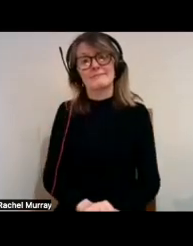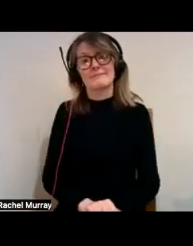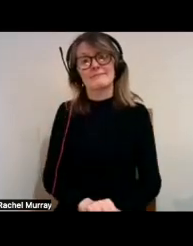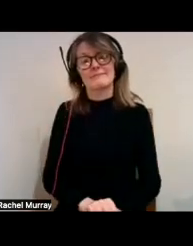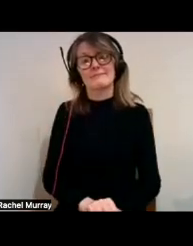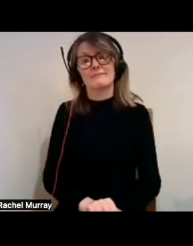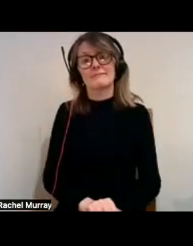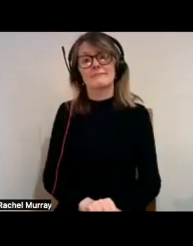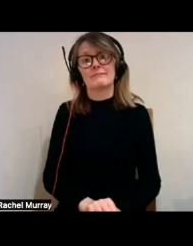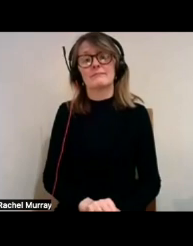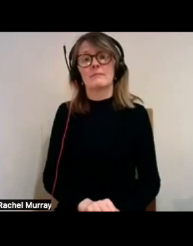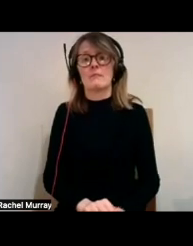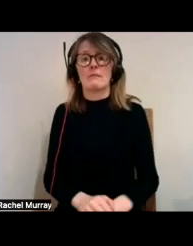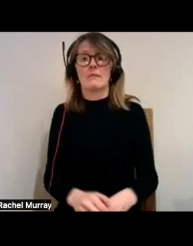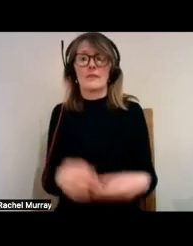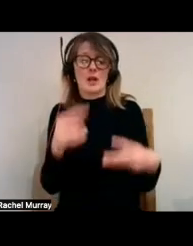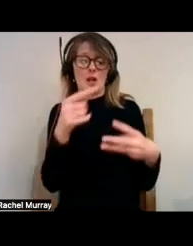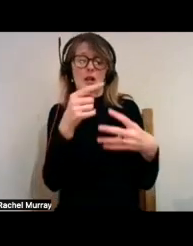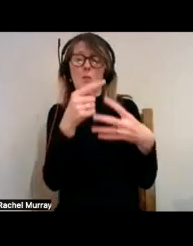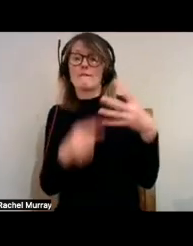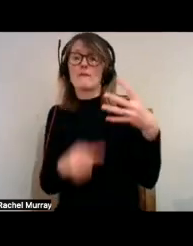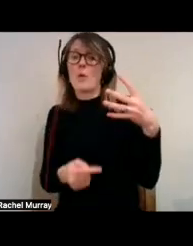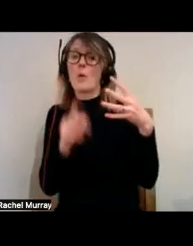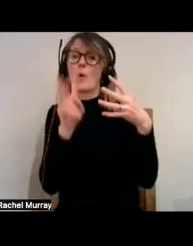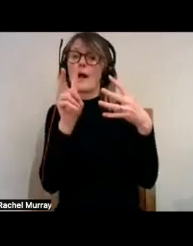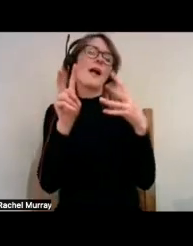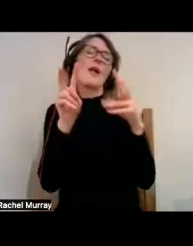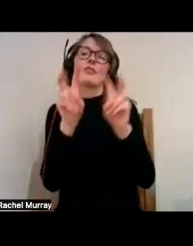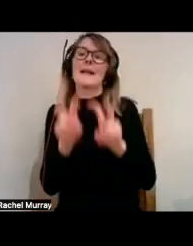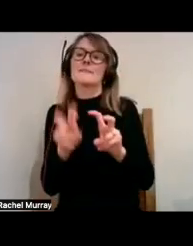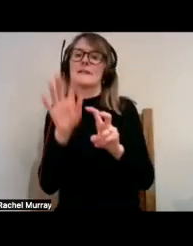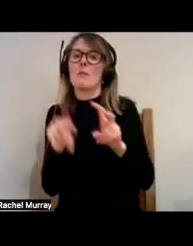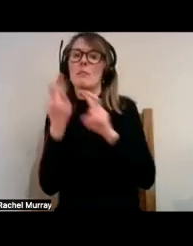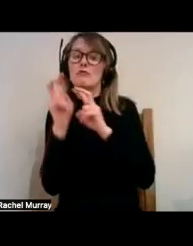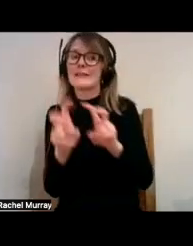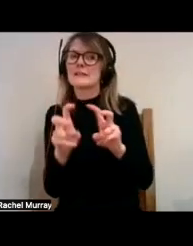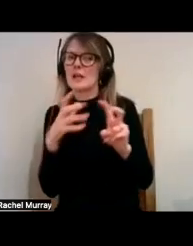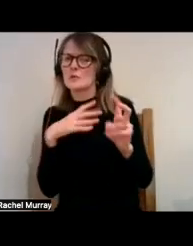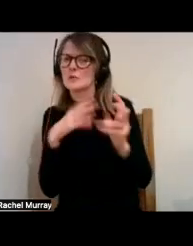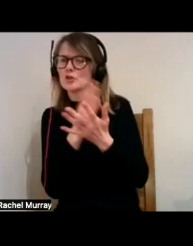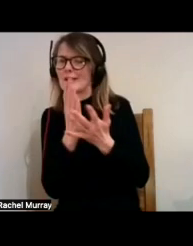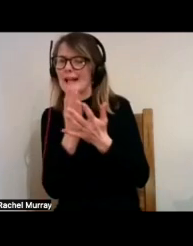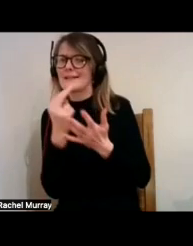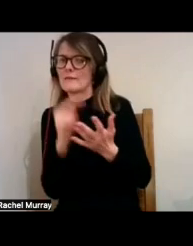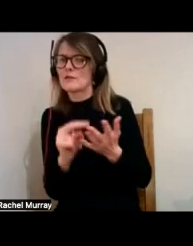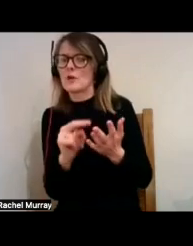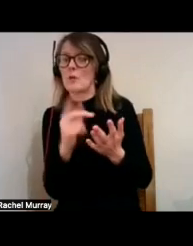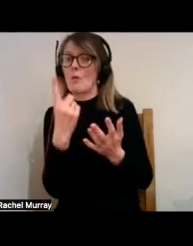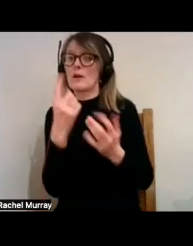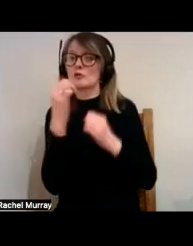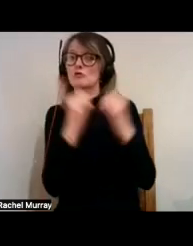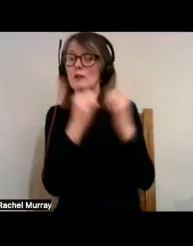There were 4 themes from the research which I'd like to share with you this afternoon. One was structural